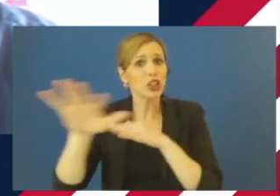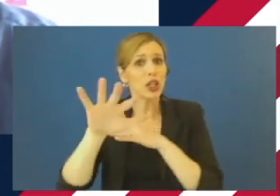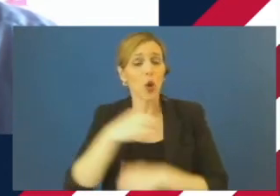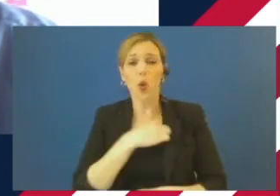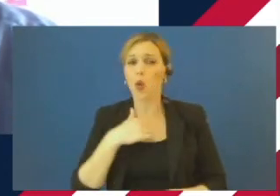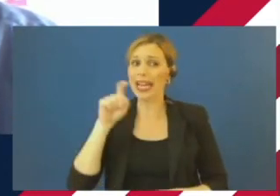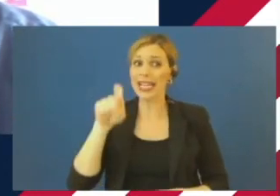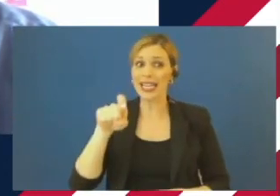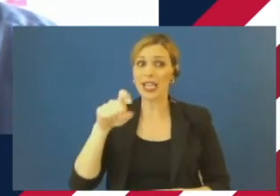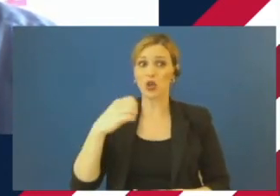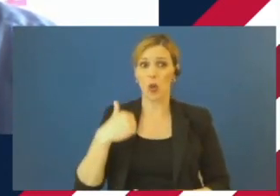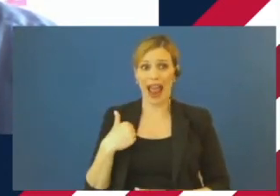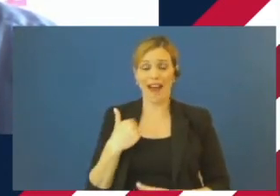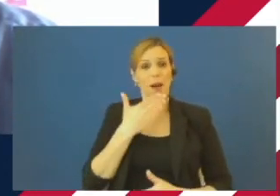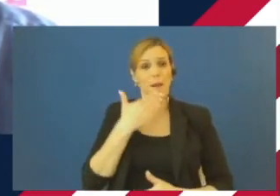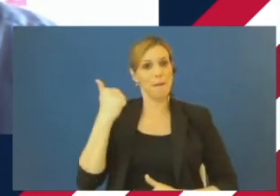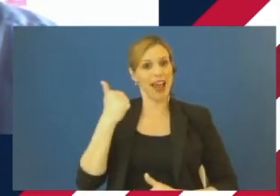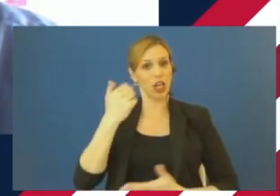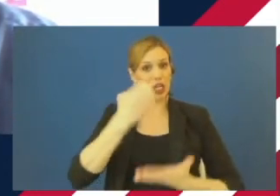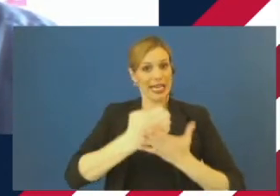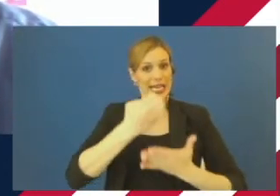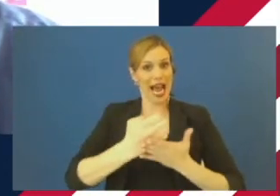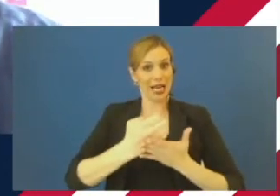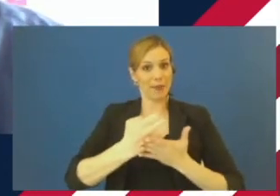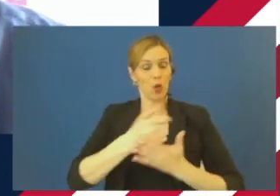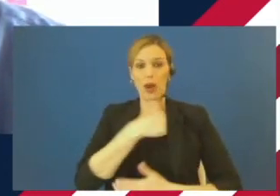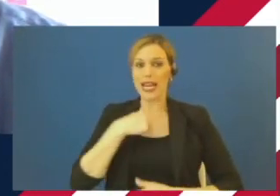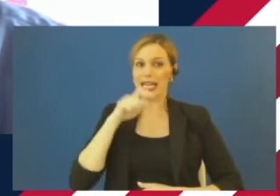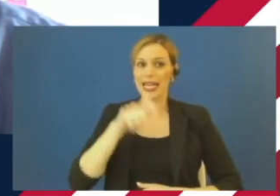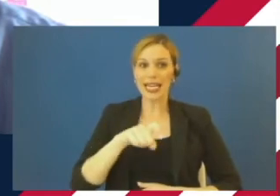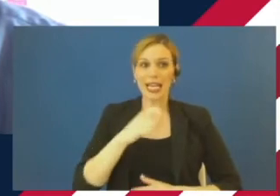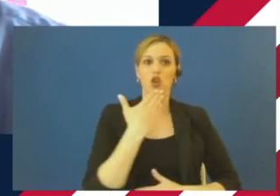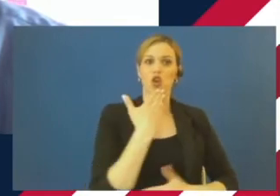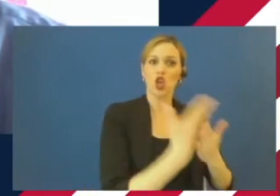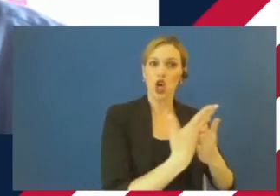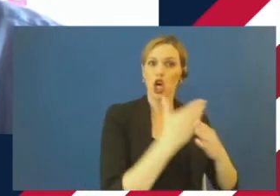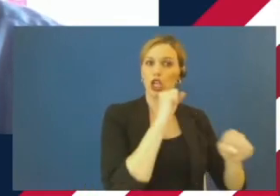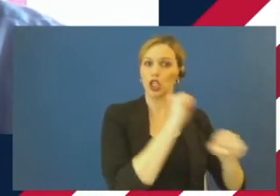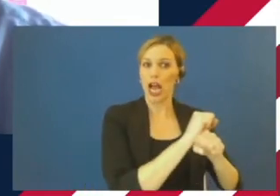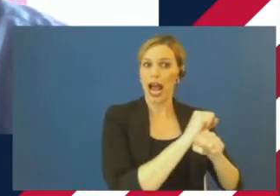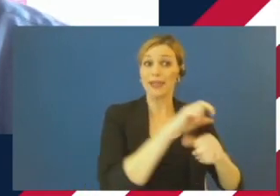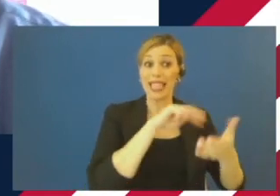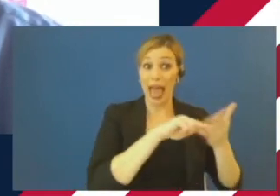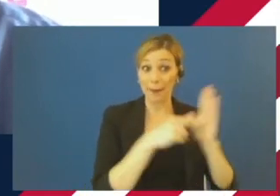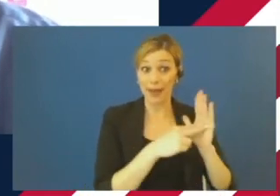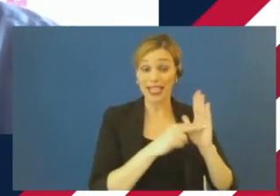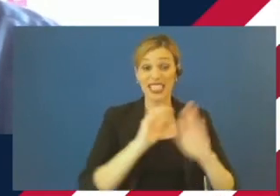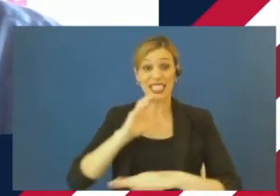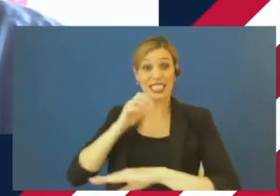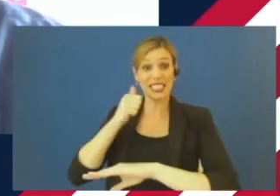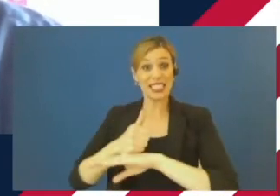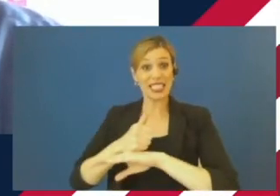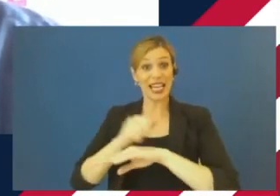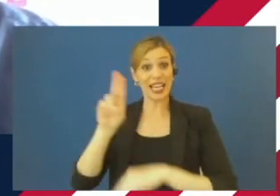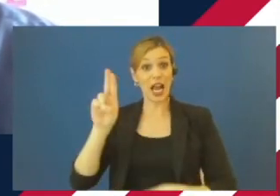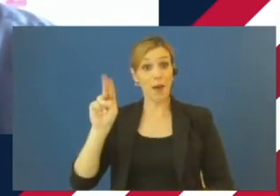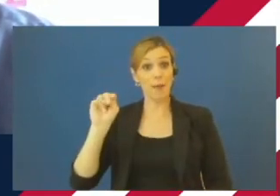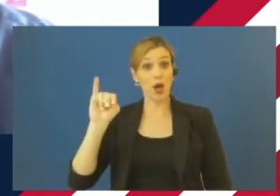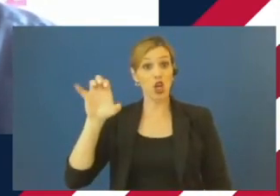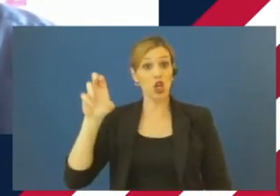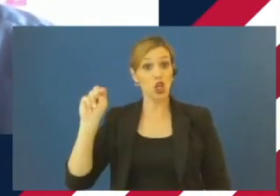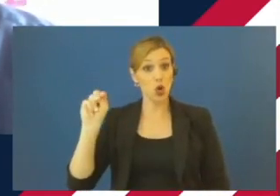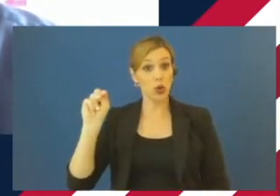built on and built by good jobs. That means unions for all. Unions for all is about